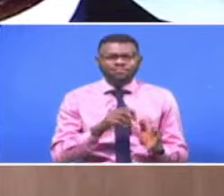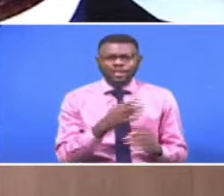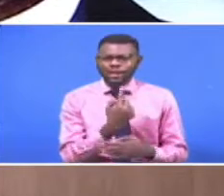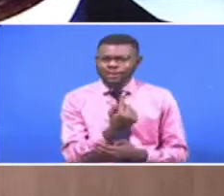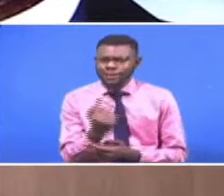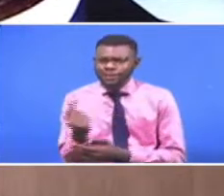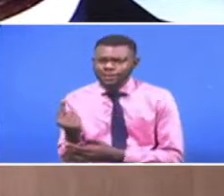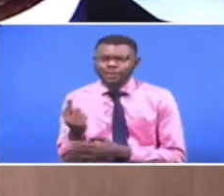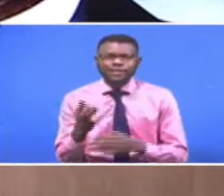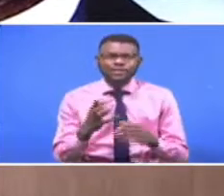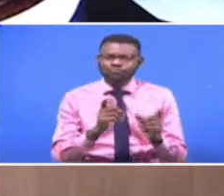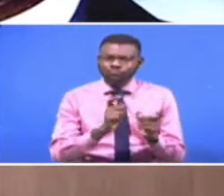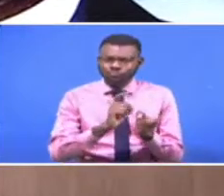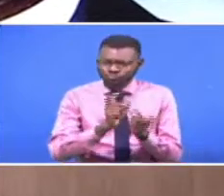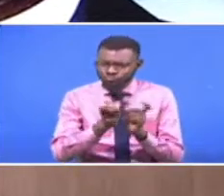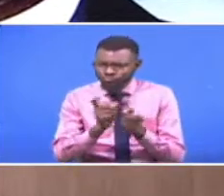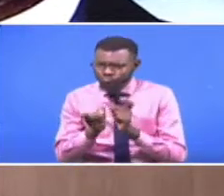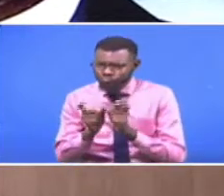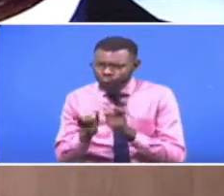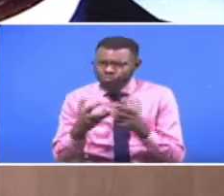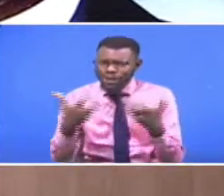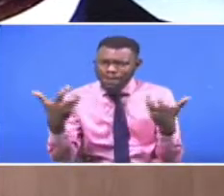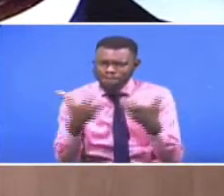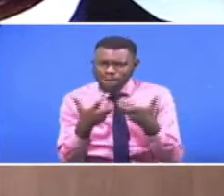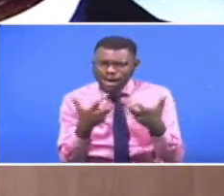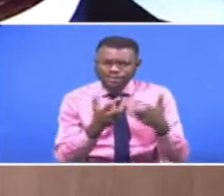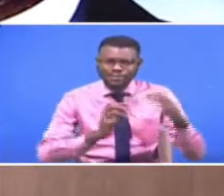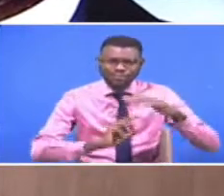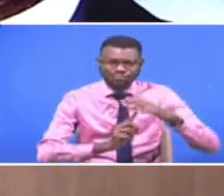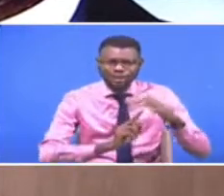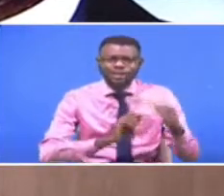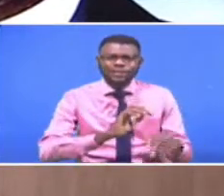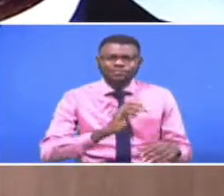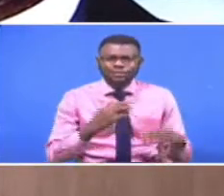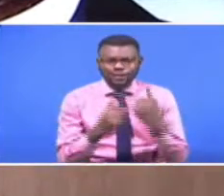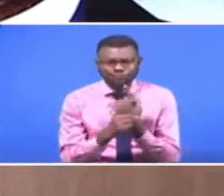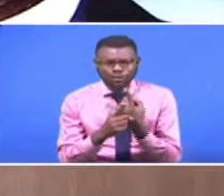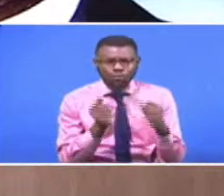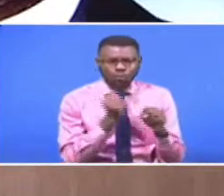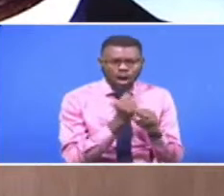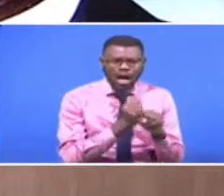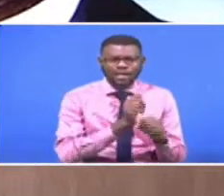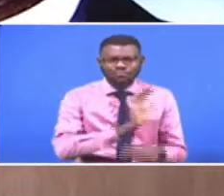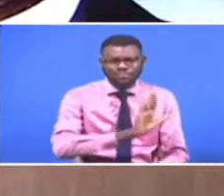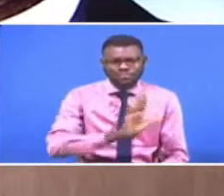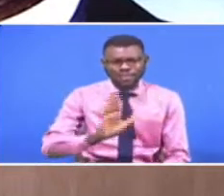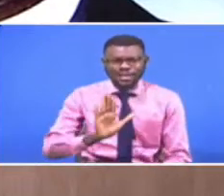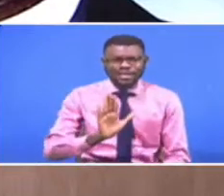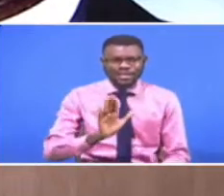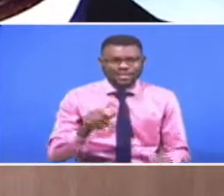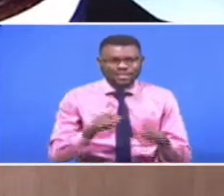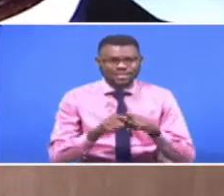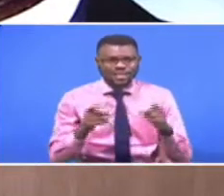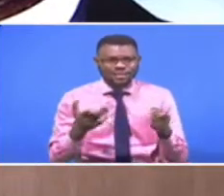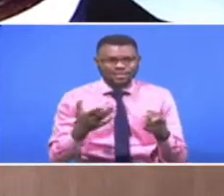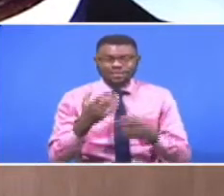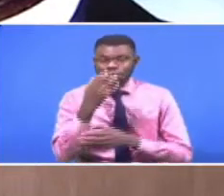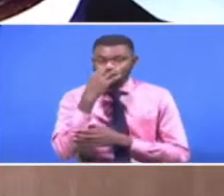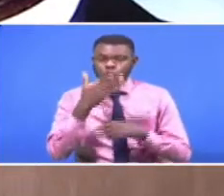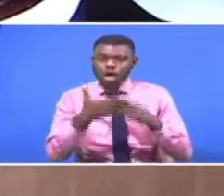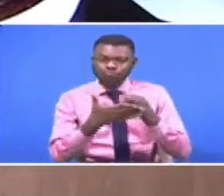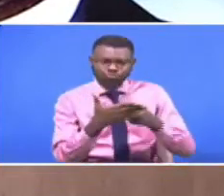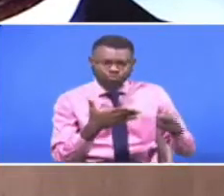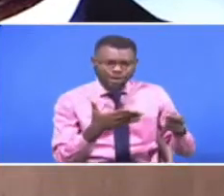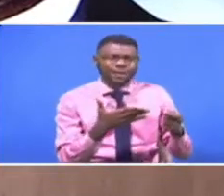meet requirements and targets of each ministry, with President William Ruto appending his signature against that of each